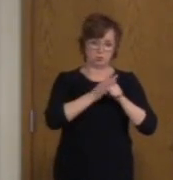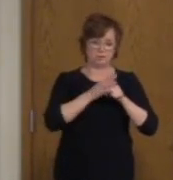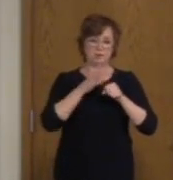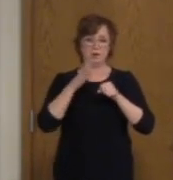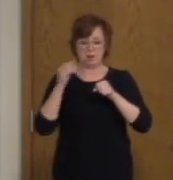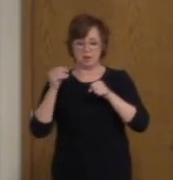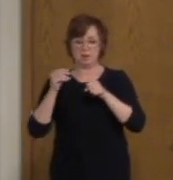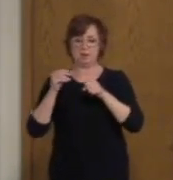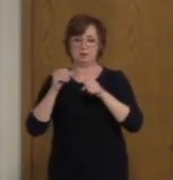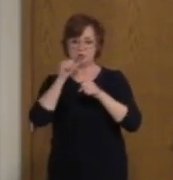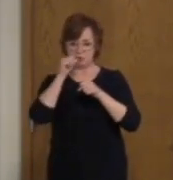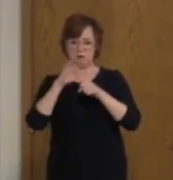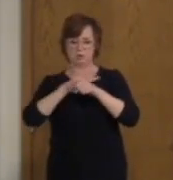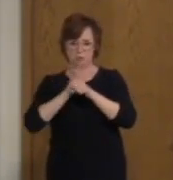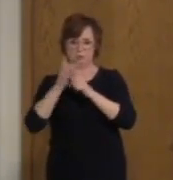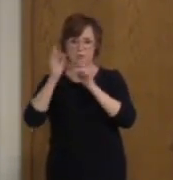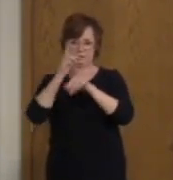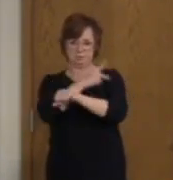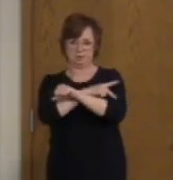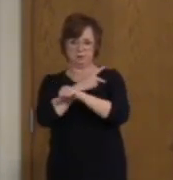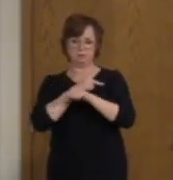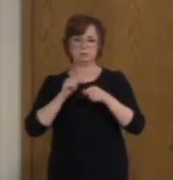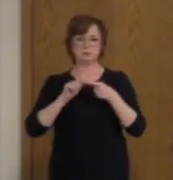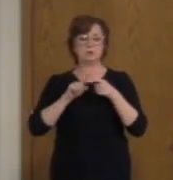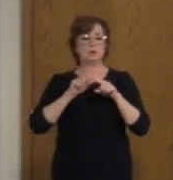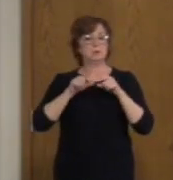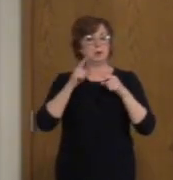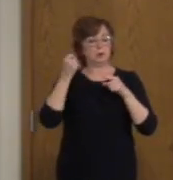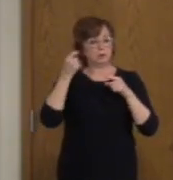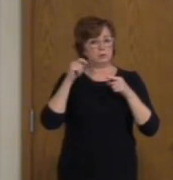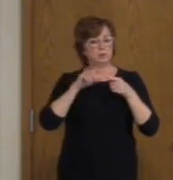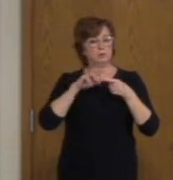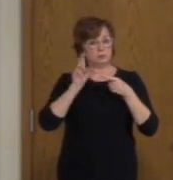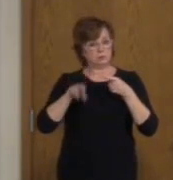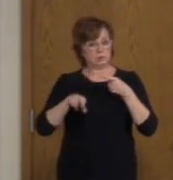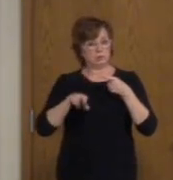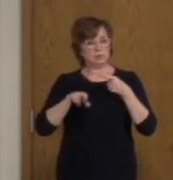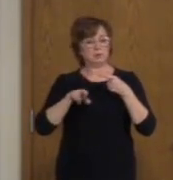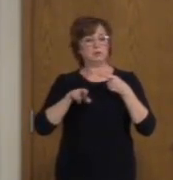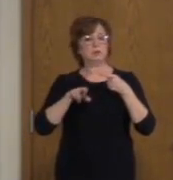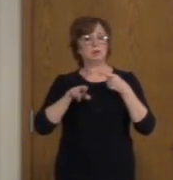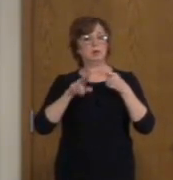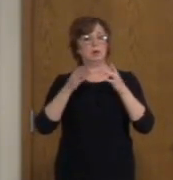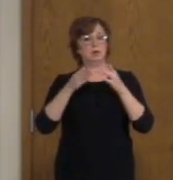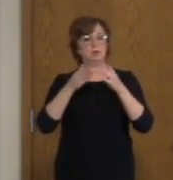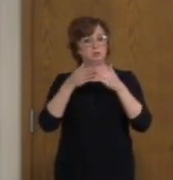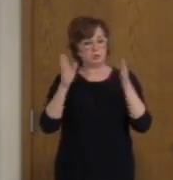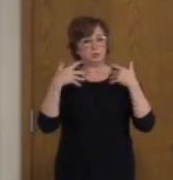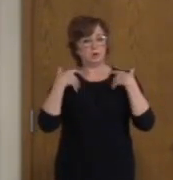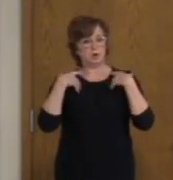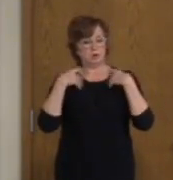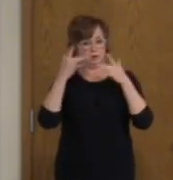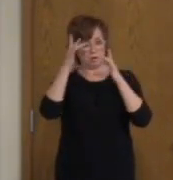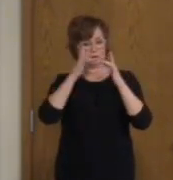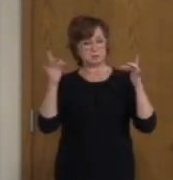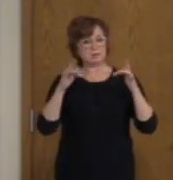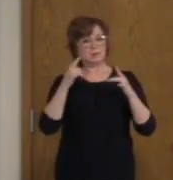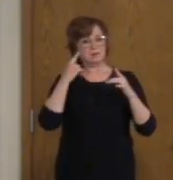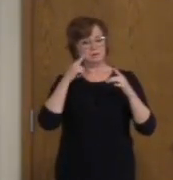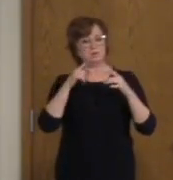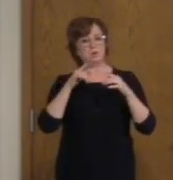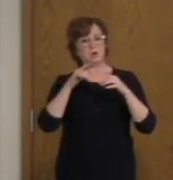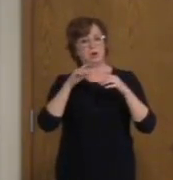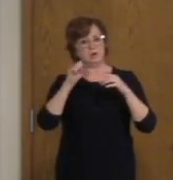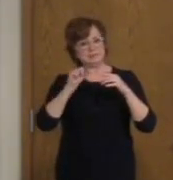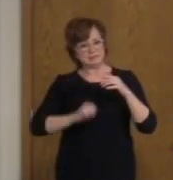General and Pasco Hospital are provincial facilities that serve all southern Saskatchewan. So since the beginning of the pandemic, we've had a defensive plan that looks at